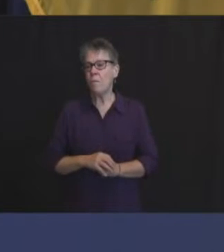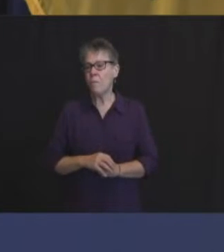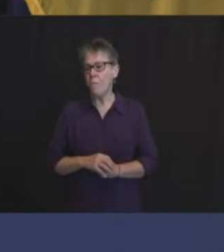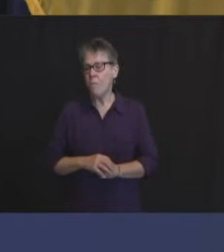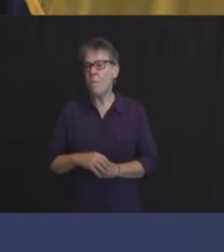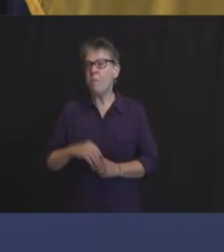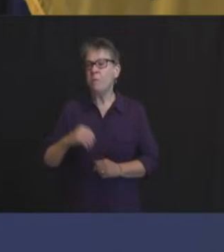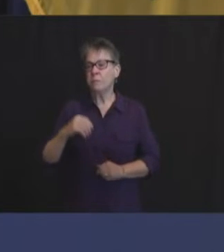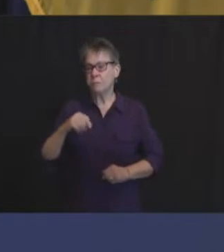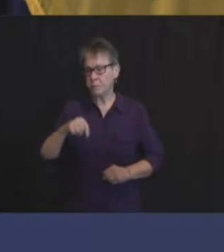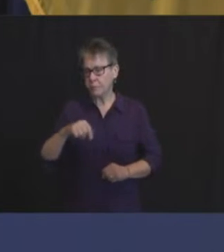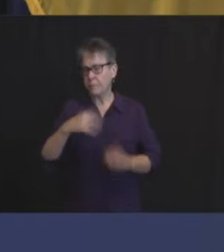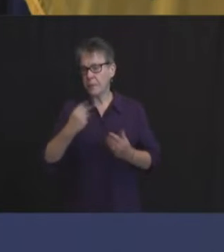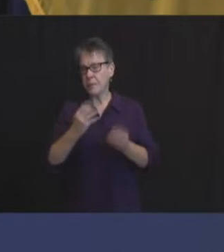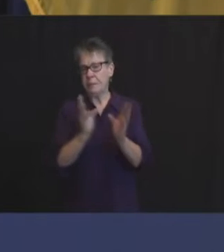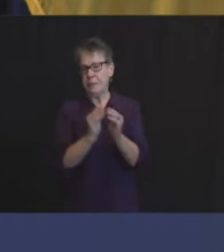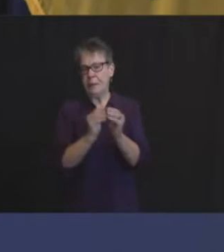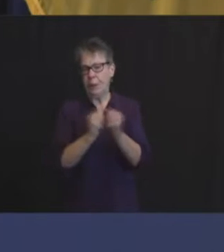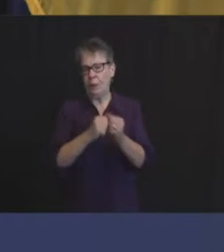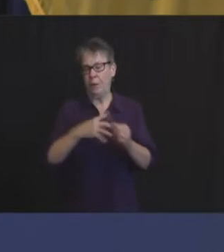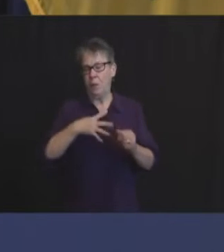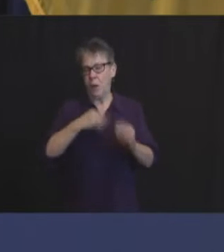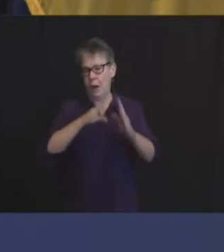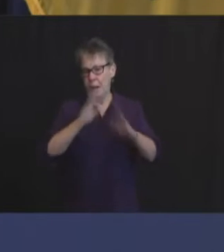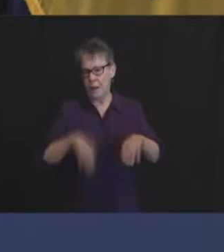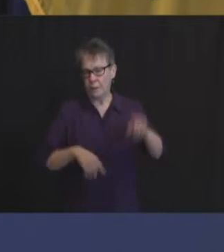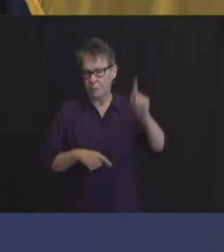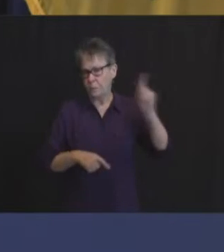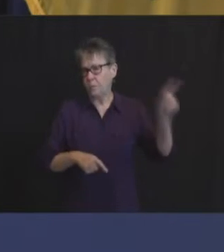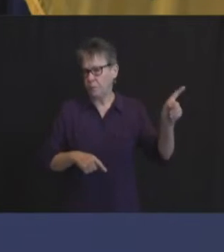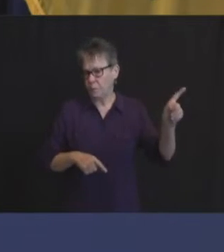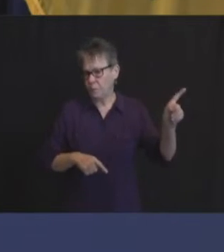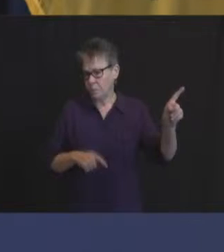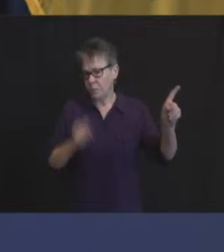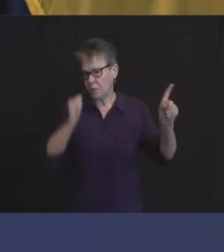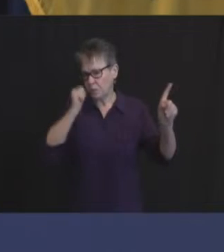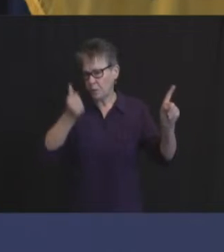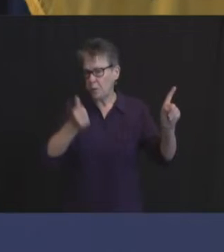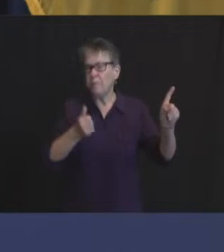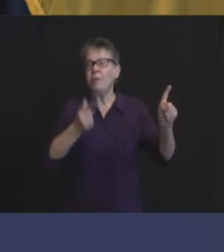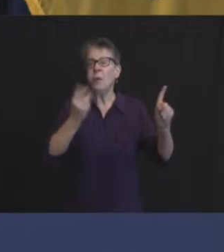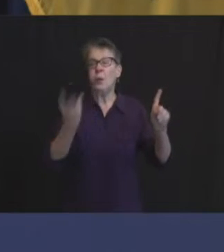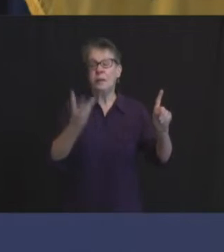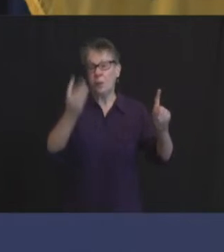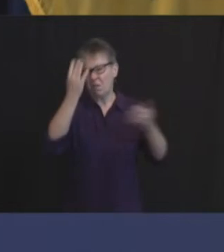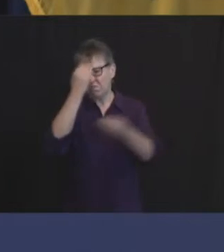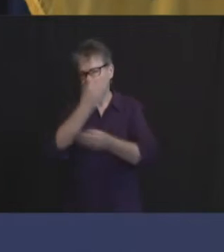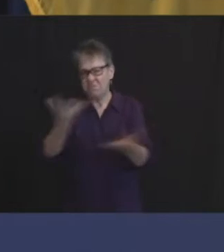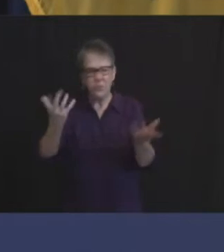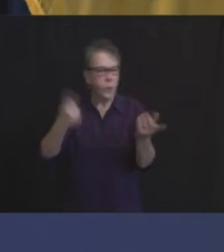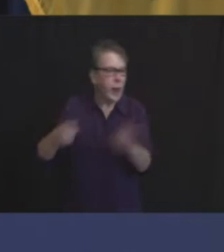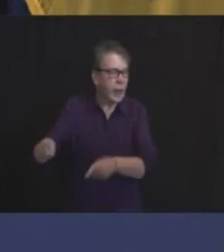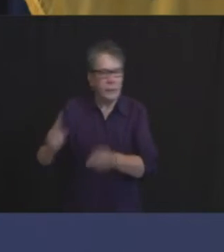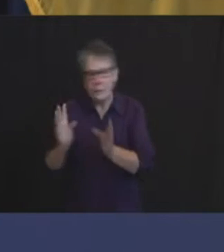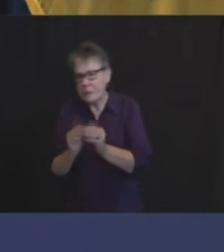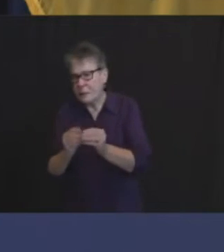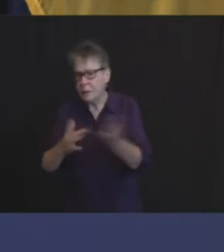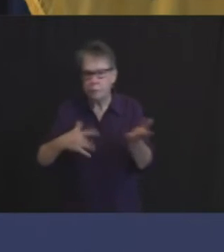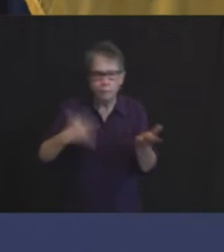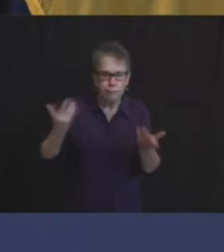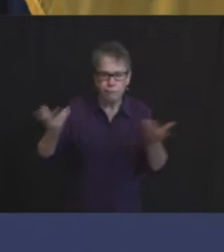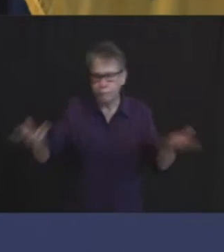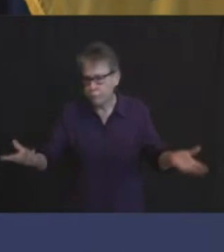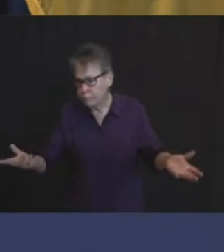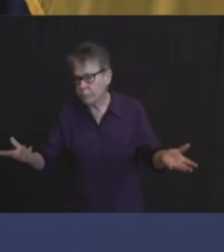joining President-elect Biden's council office in a very senior position. Justin's a great guy,